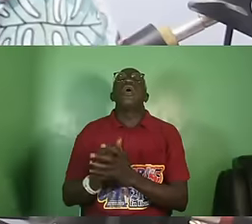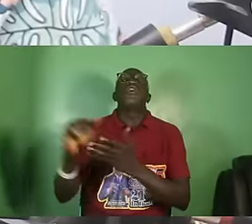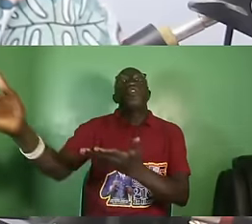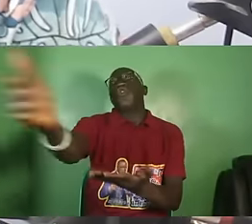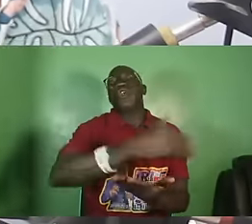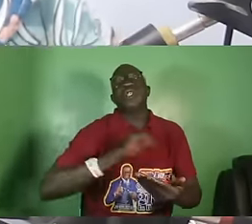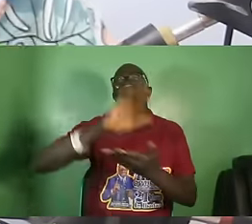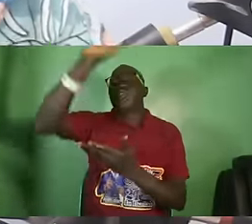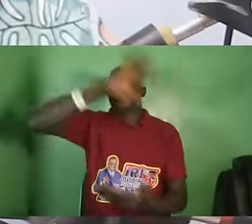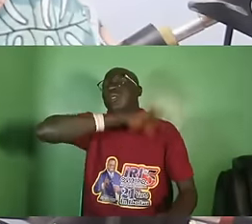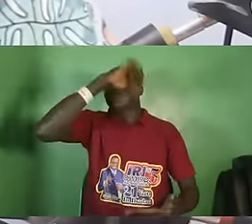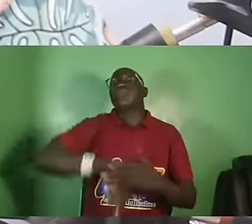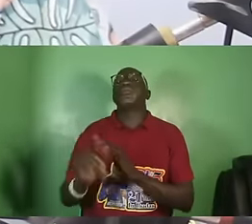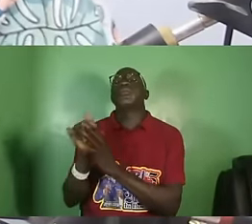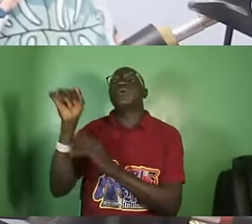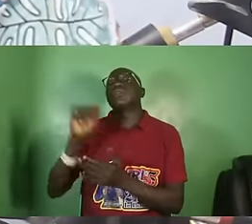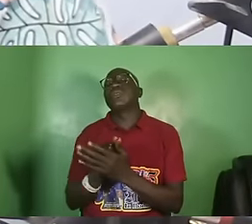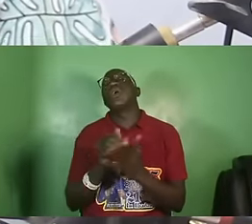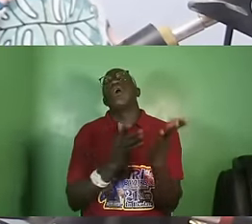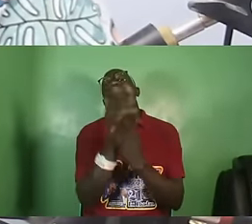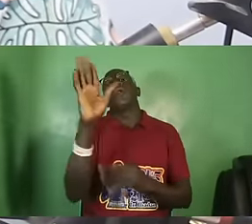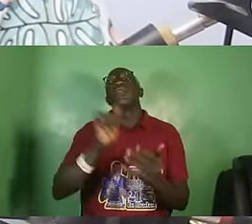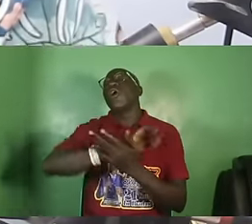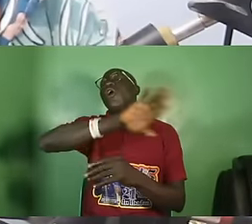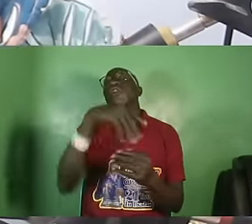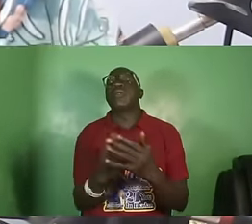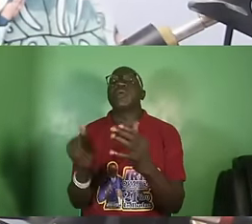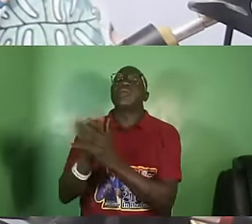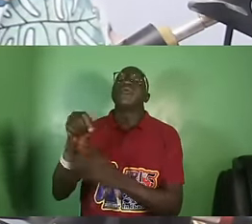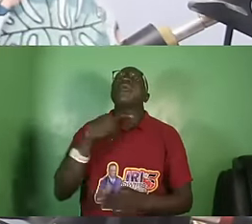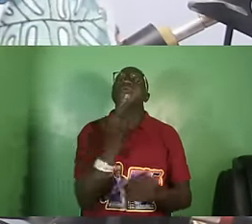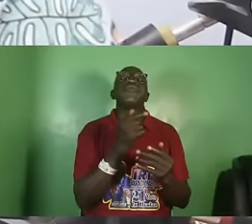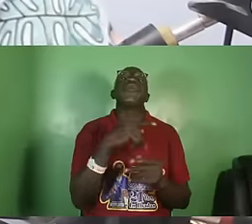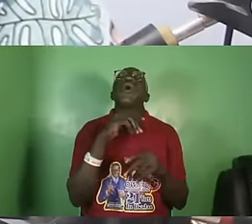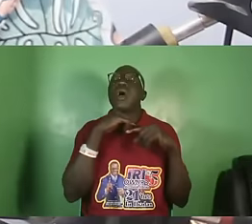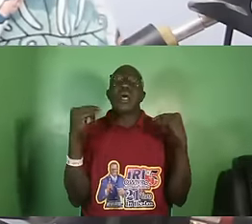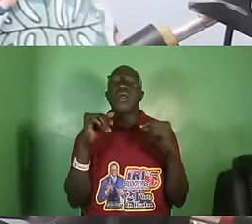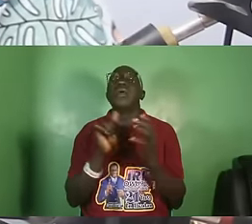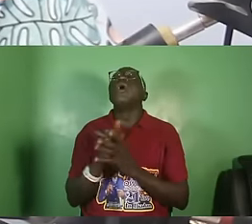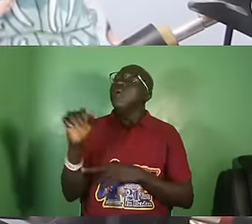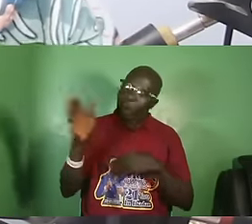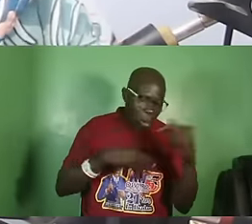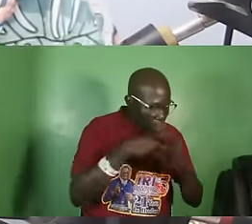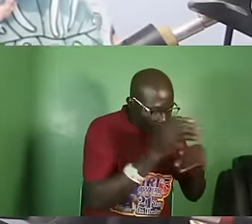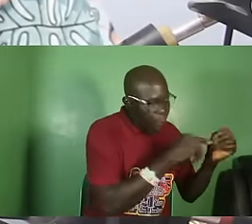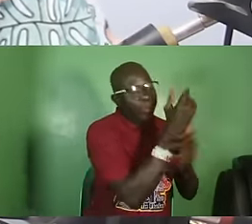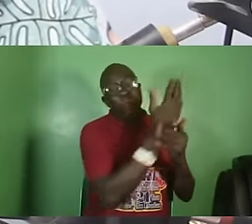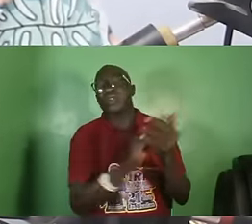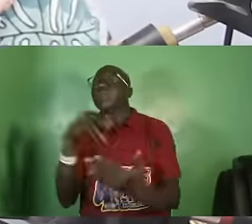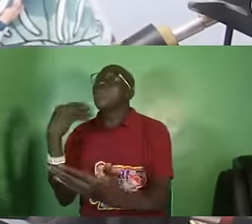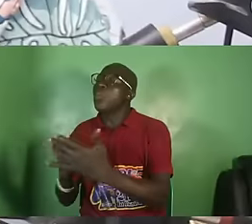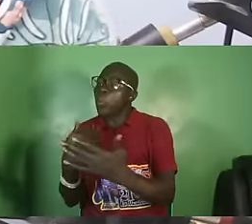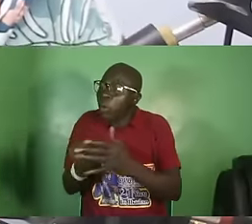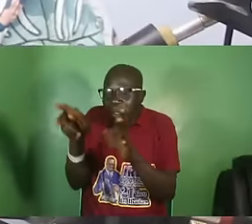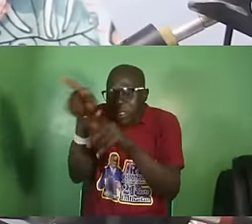Money was in bed. You see what you're right. But when you have, so that your voice has been heard from the